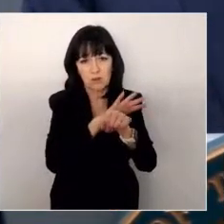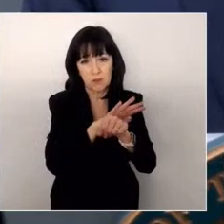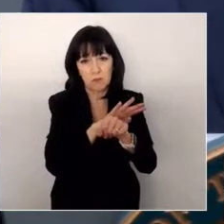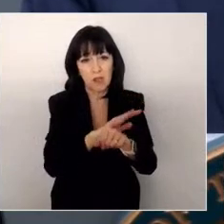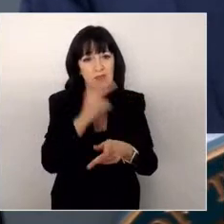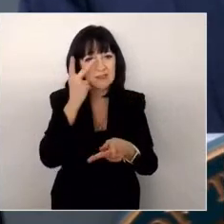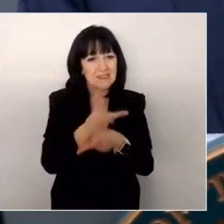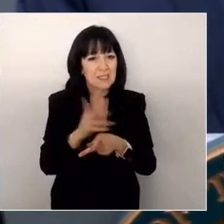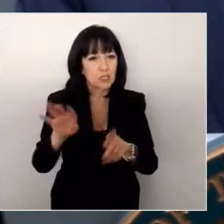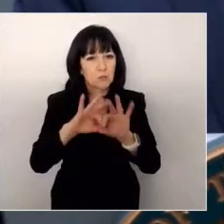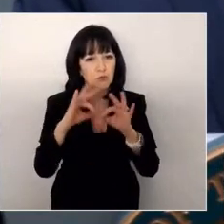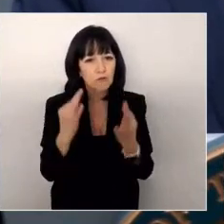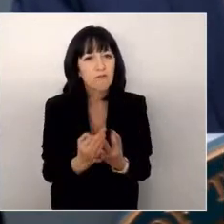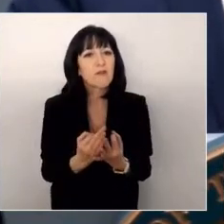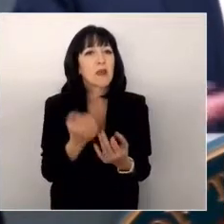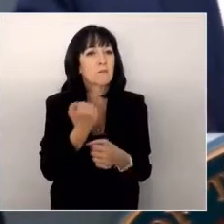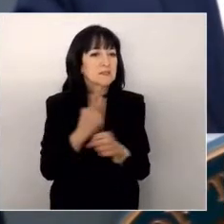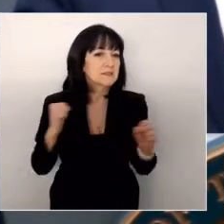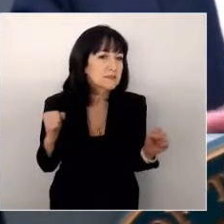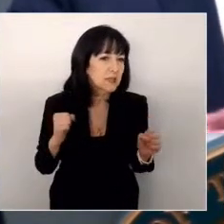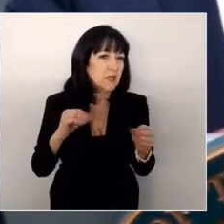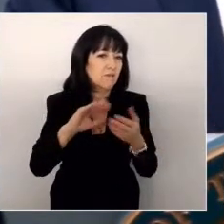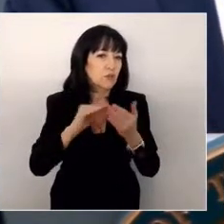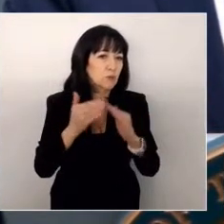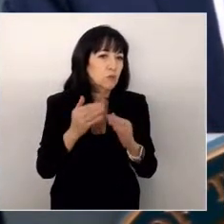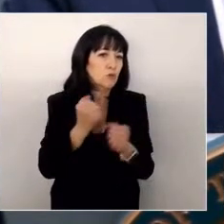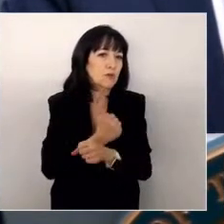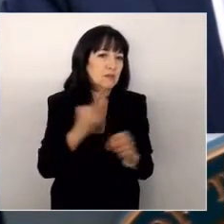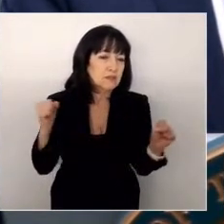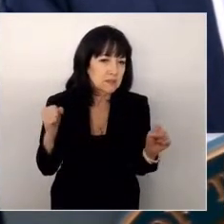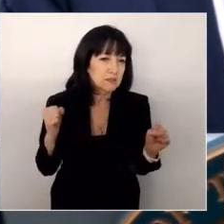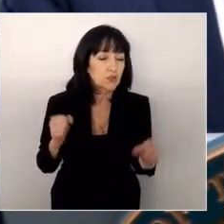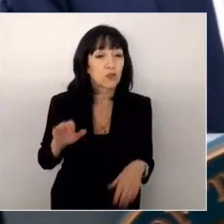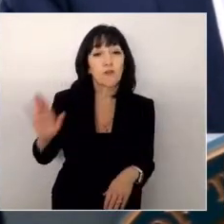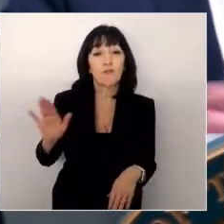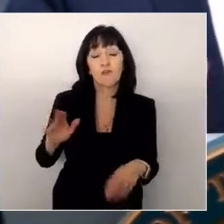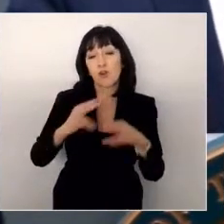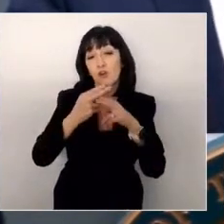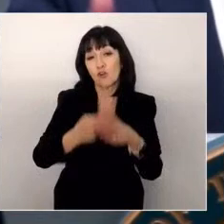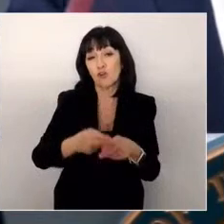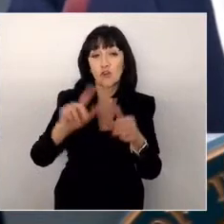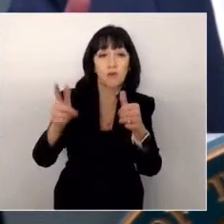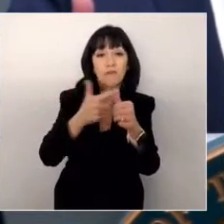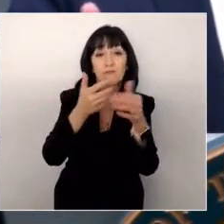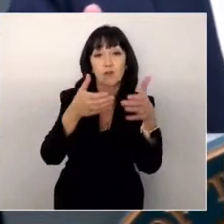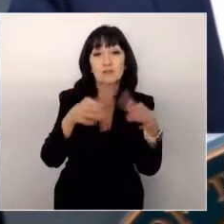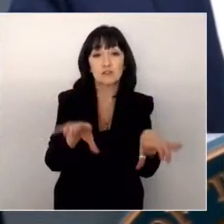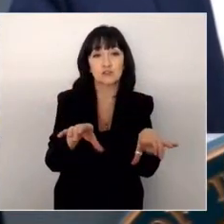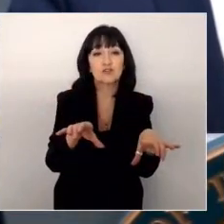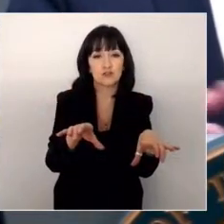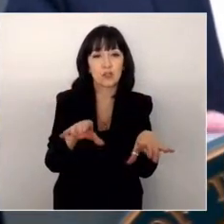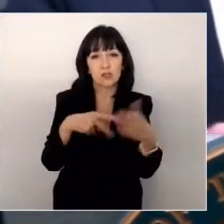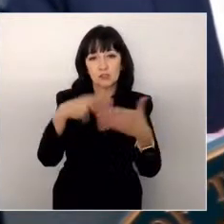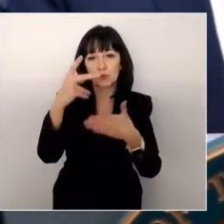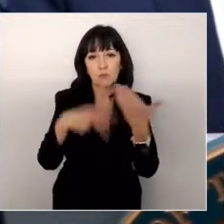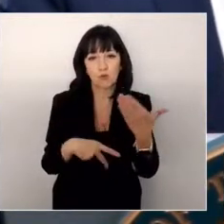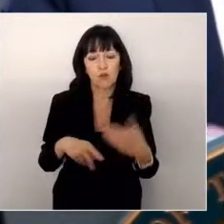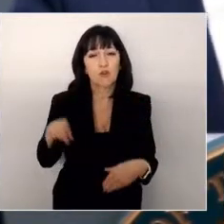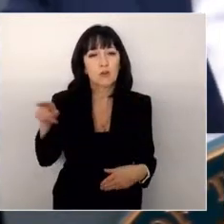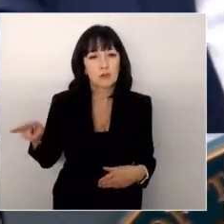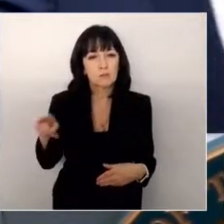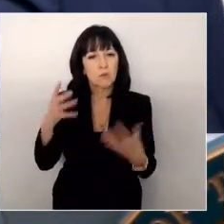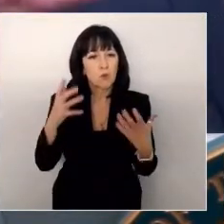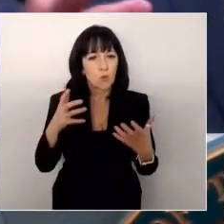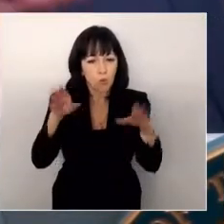and communities safe. Through her First Chance initiative, Tracy has put a spotlight on the issues facing children and has shown